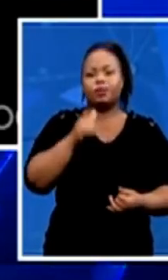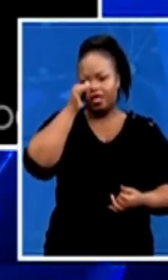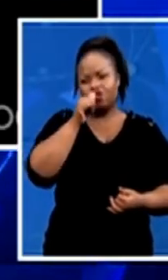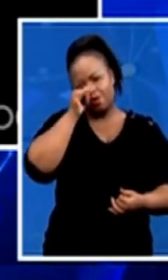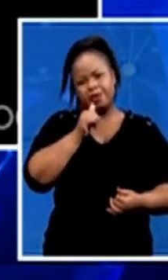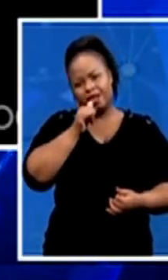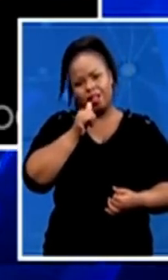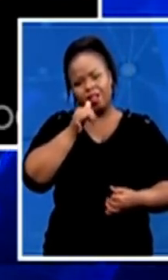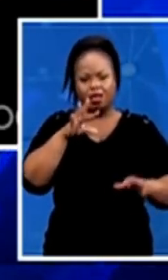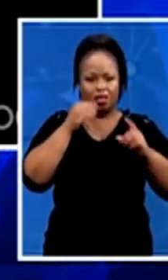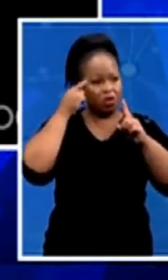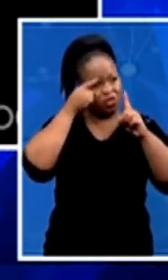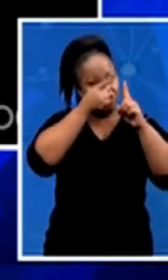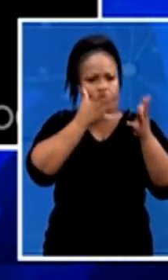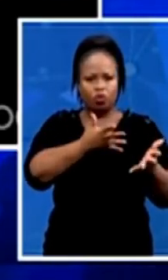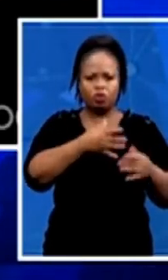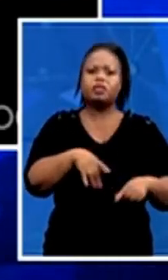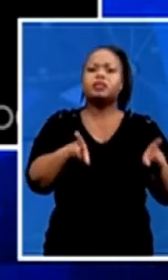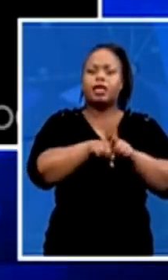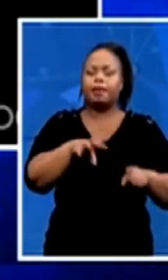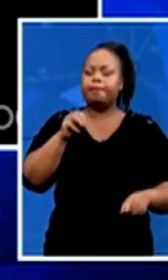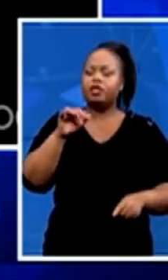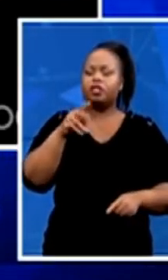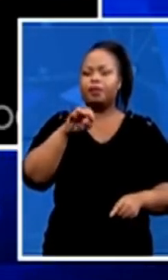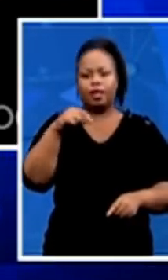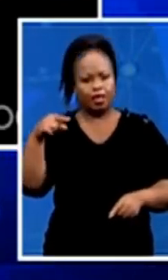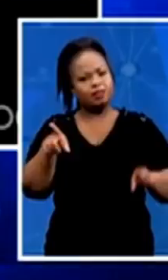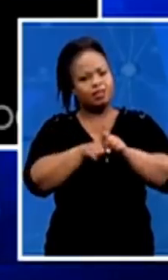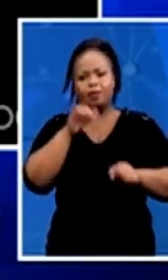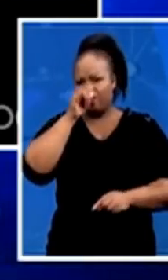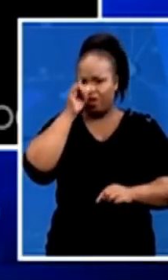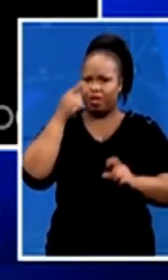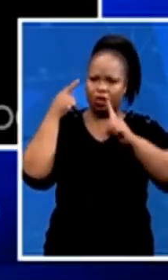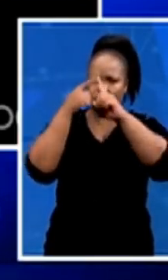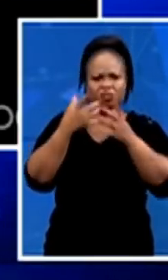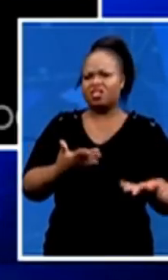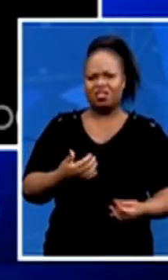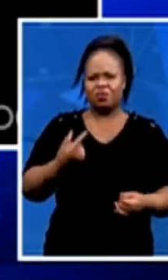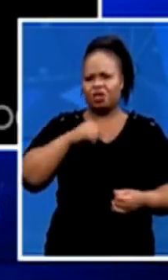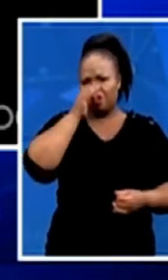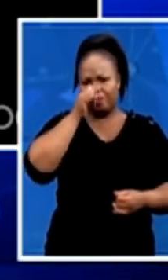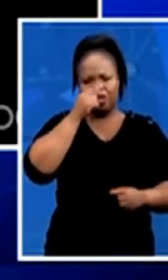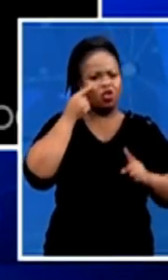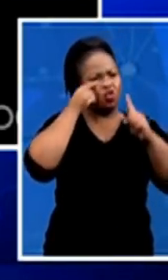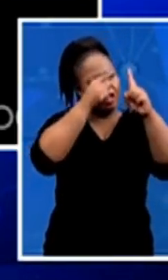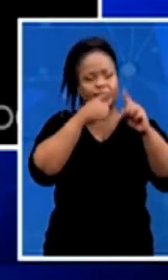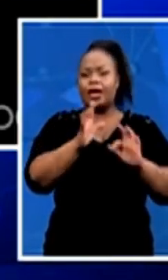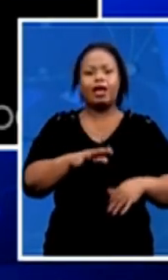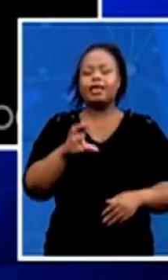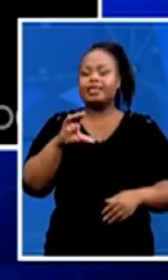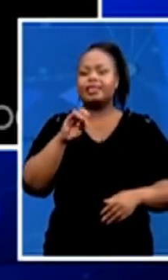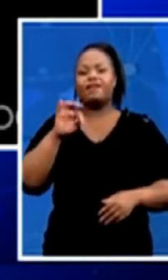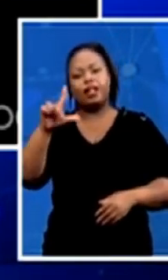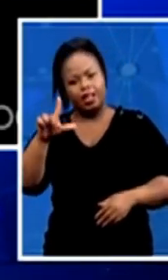Machabeng. It was a case of criminal contempt. We are not dealing with criminal contempt here. We're dealing with civil contempt. And the judges make that quite clear. You can